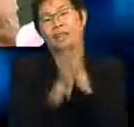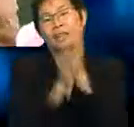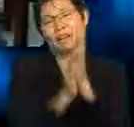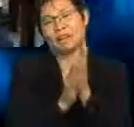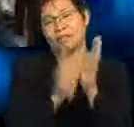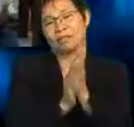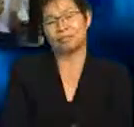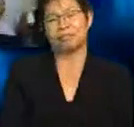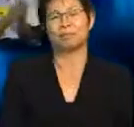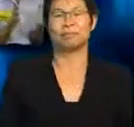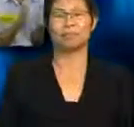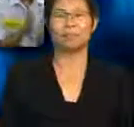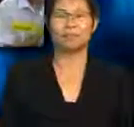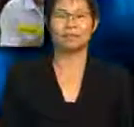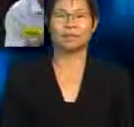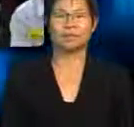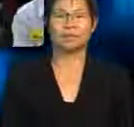a clap.